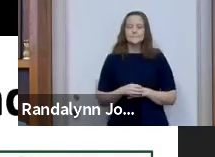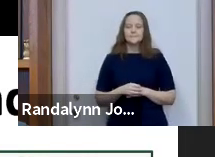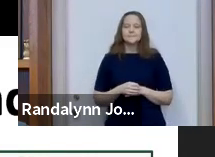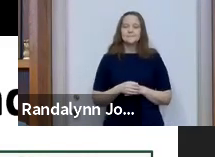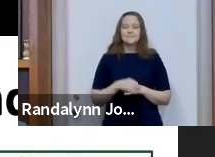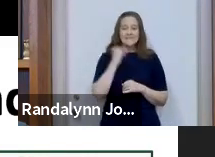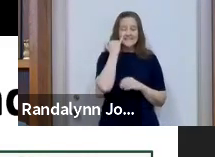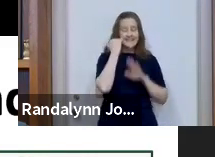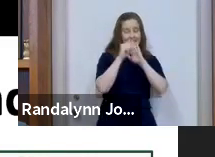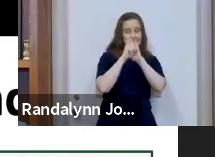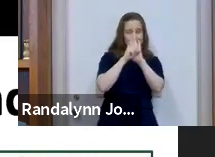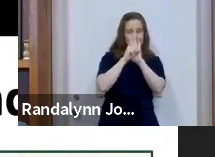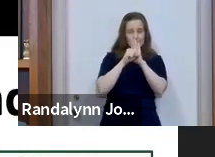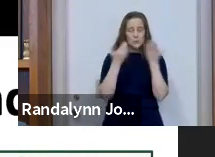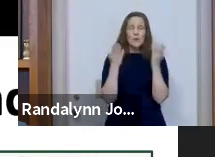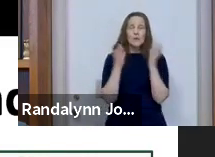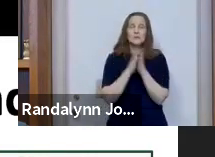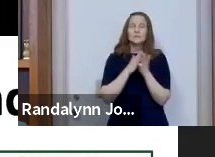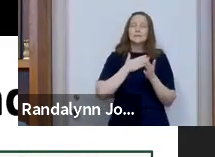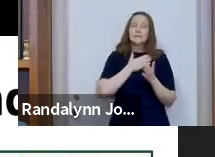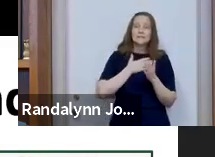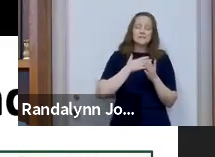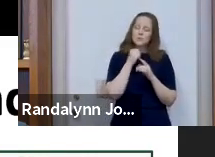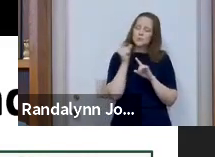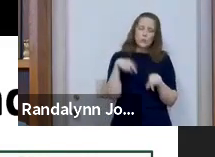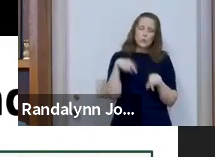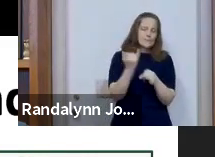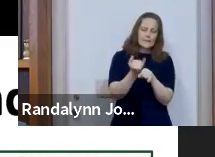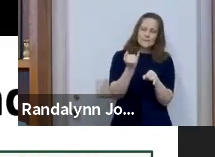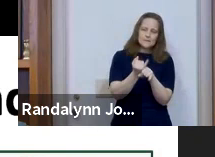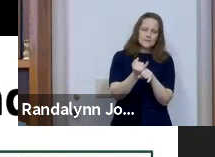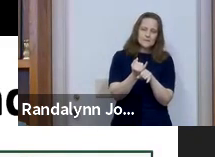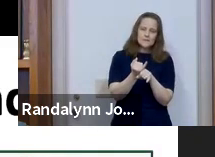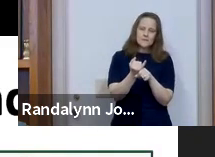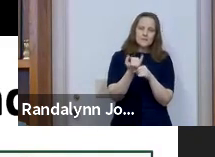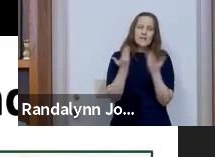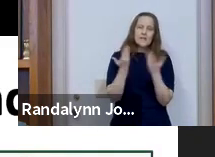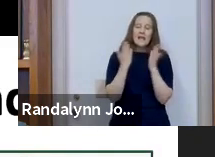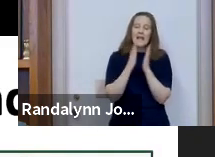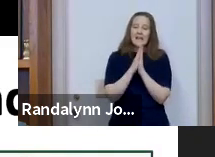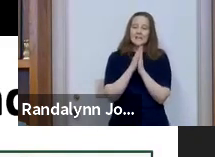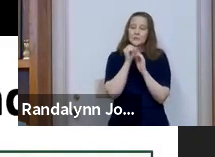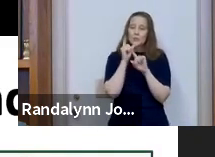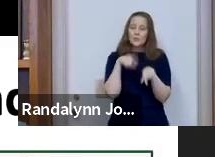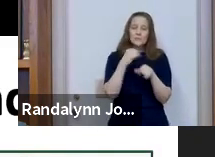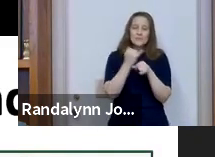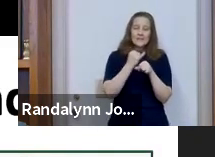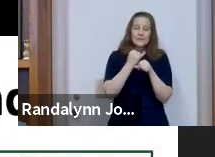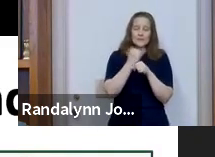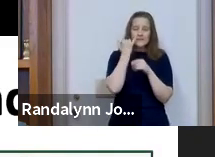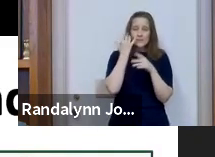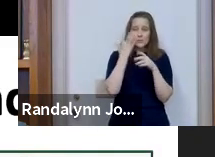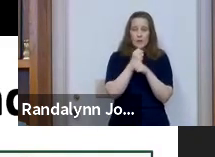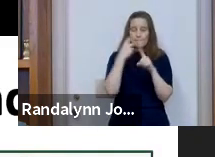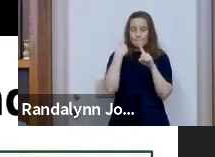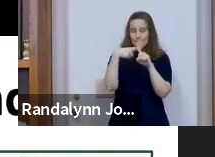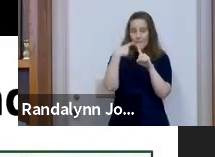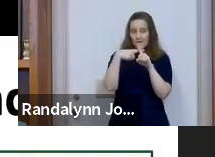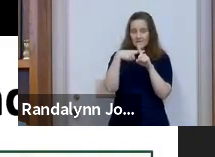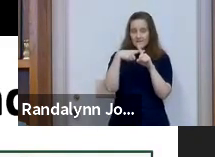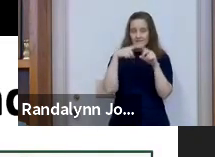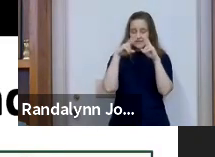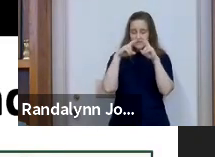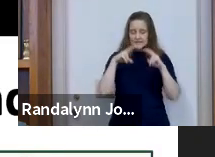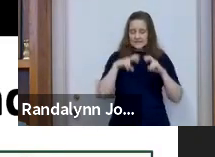any symptoms, we ask that you not come to campus. We also ask that you not come to campus if you have received positive test results or if you